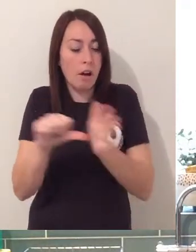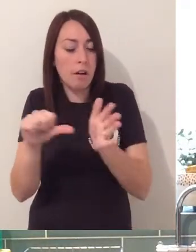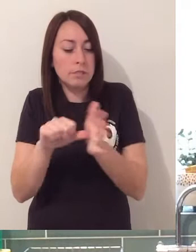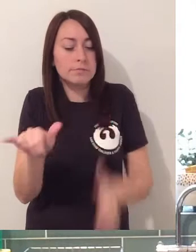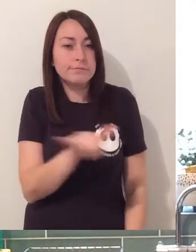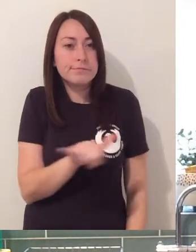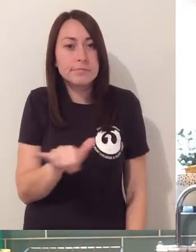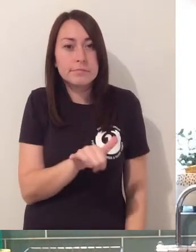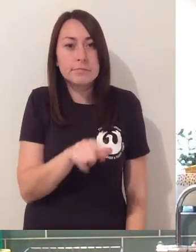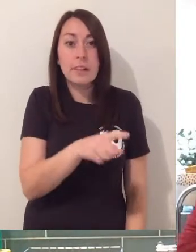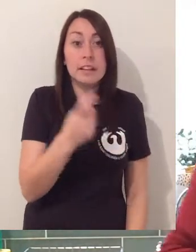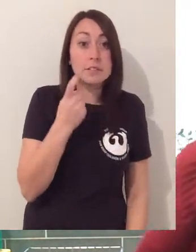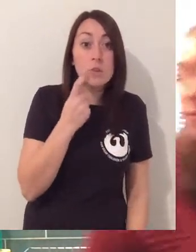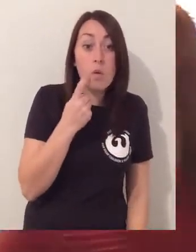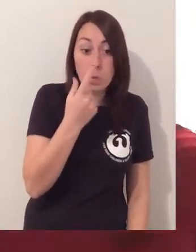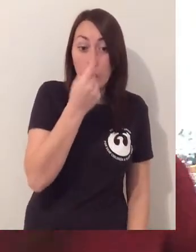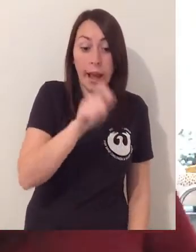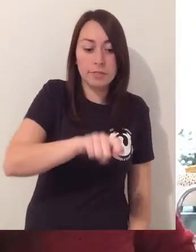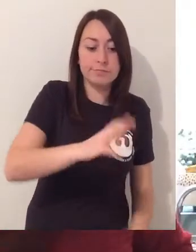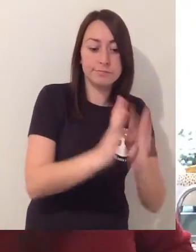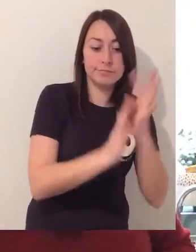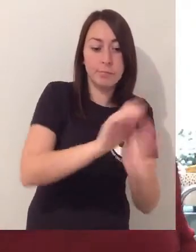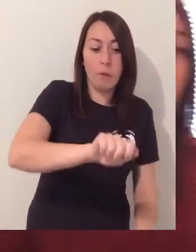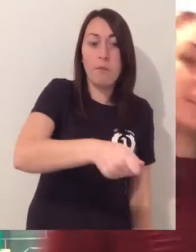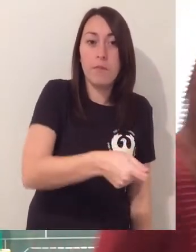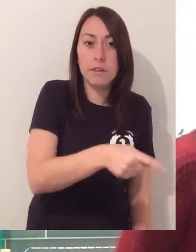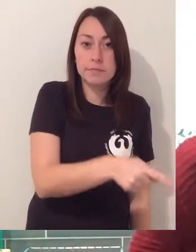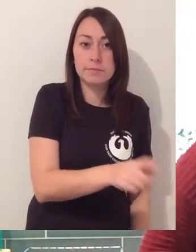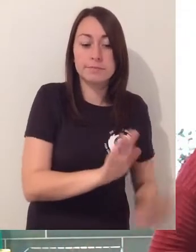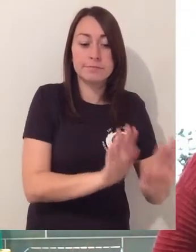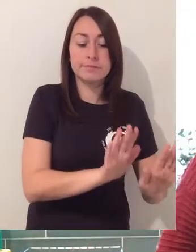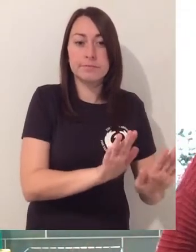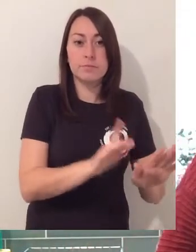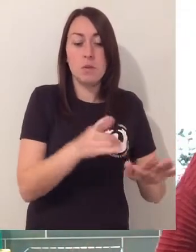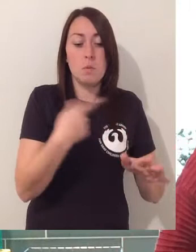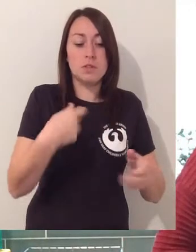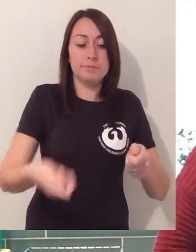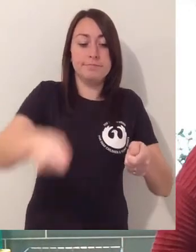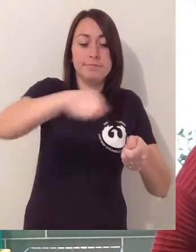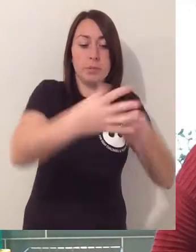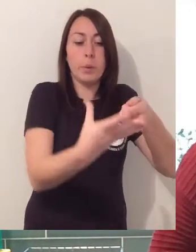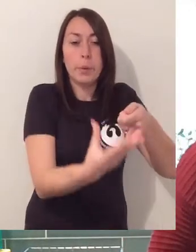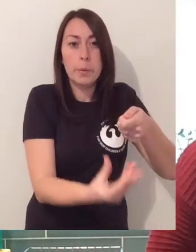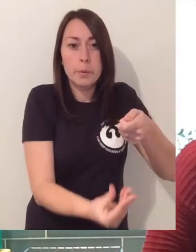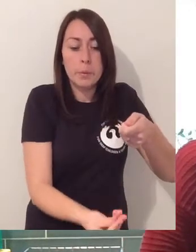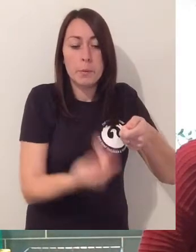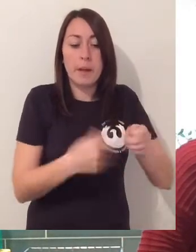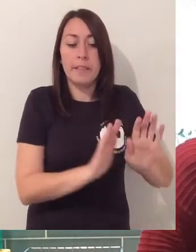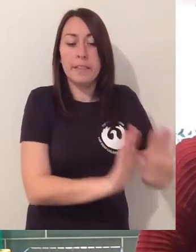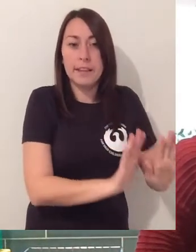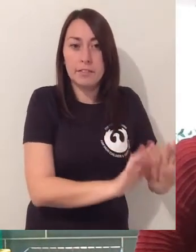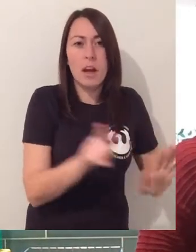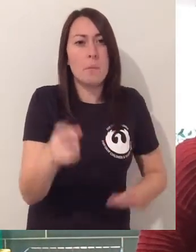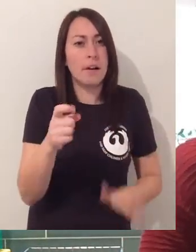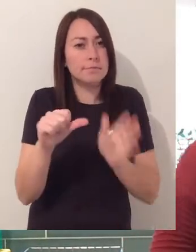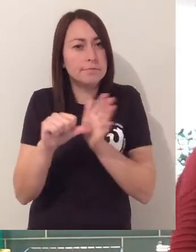If they're lovely and soft, you can turn them off for now, drain them and leave them aside. But if they're a little bit hard, you can just leave them a little bit